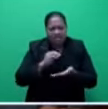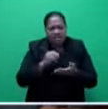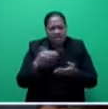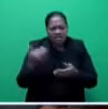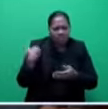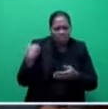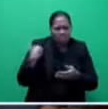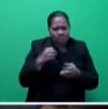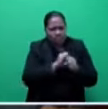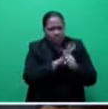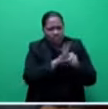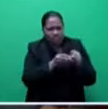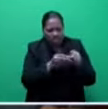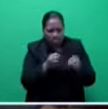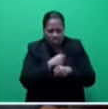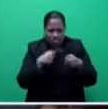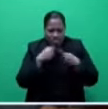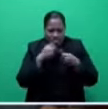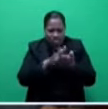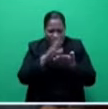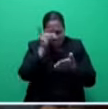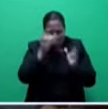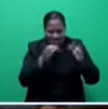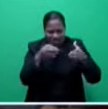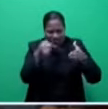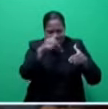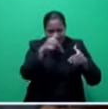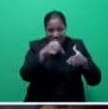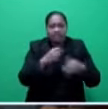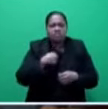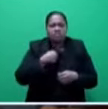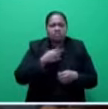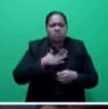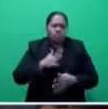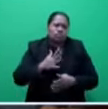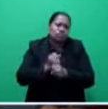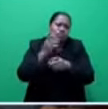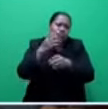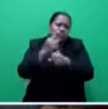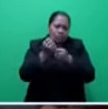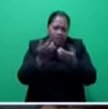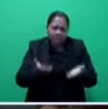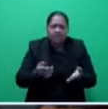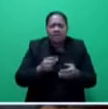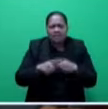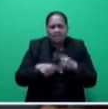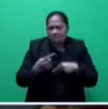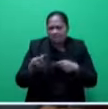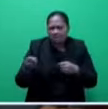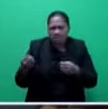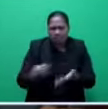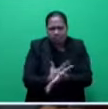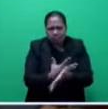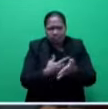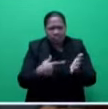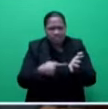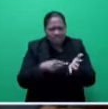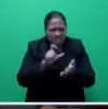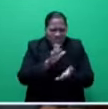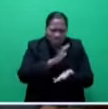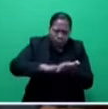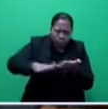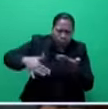COVID-19 on our education sector. I also wish to update this House on the effects of TC Herald, damage sustained by our